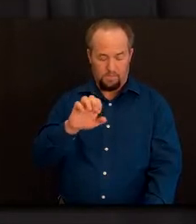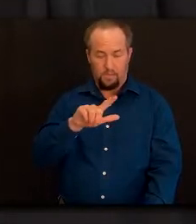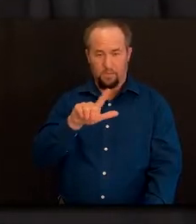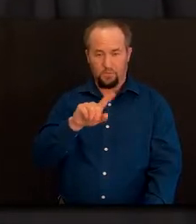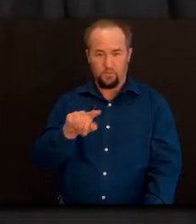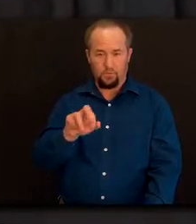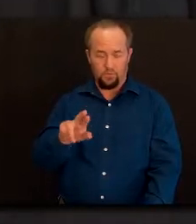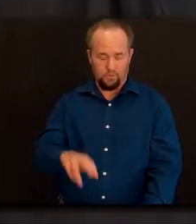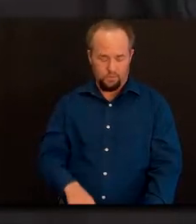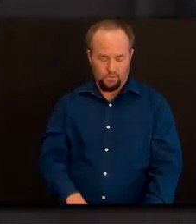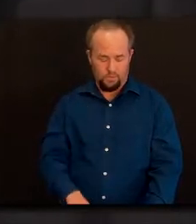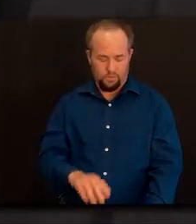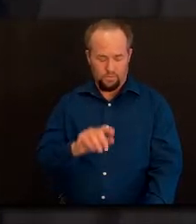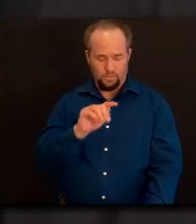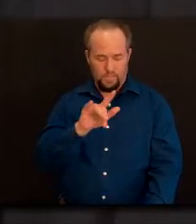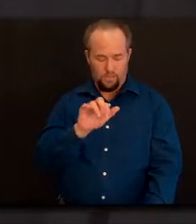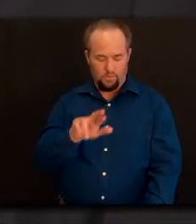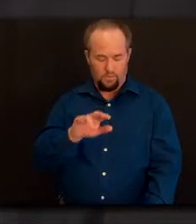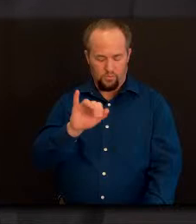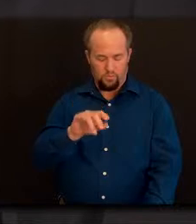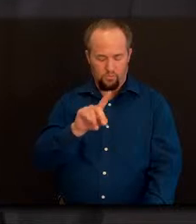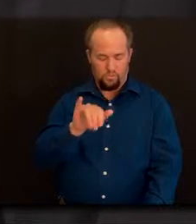Taylor Judy Marriott.